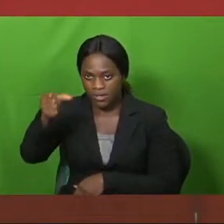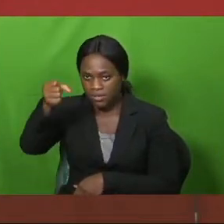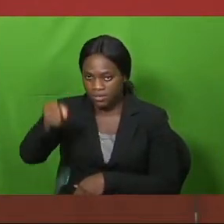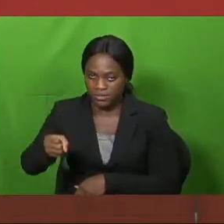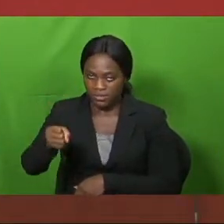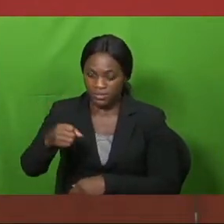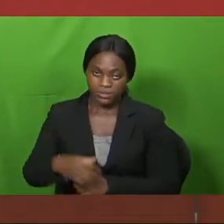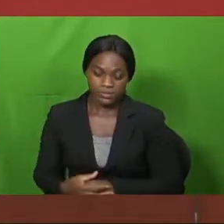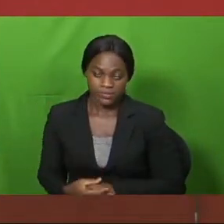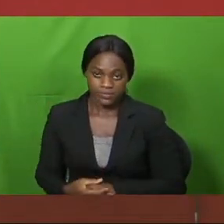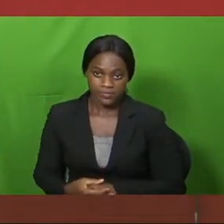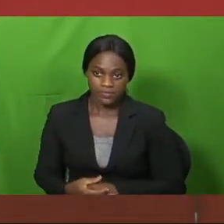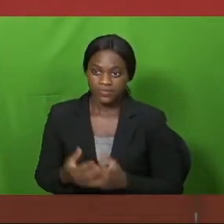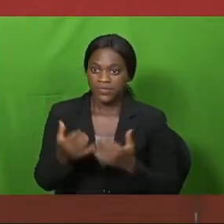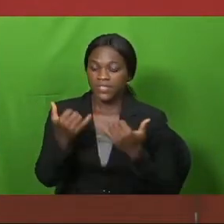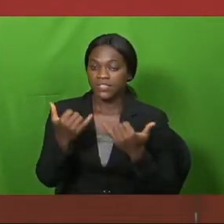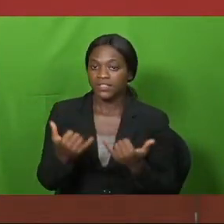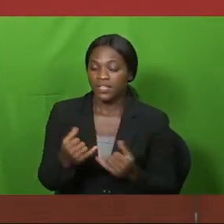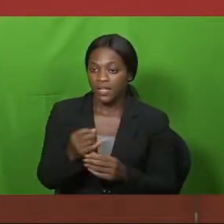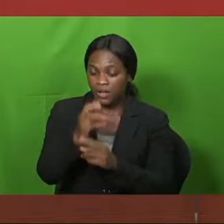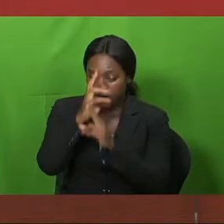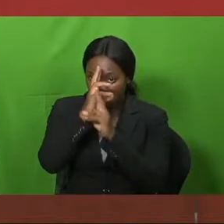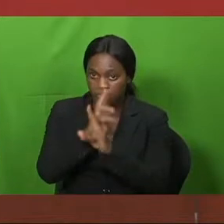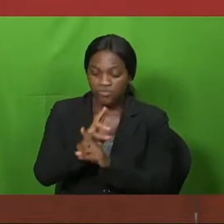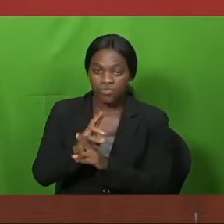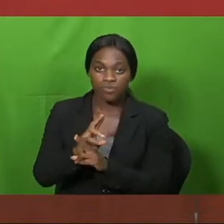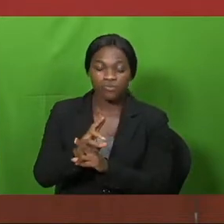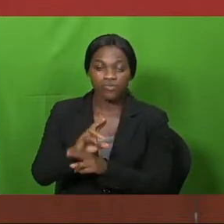of Honorable John Jinapo,